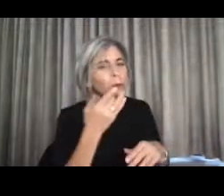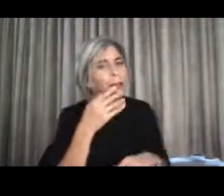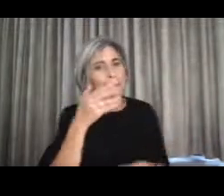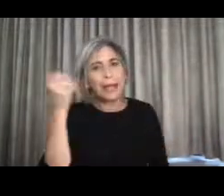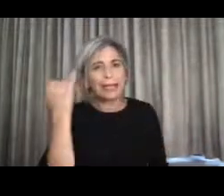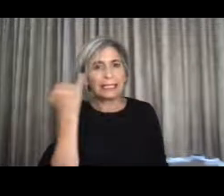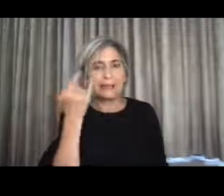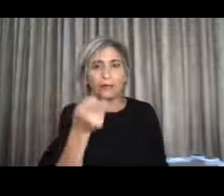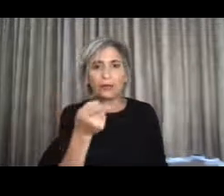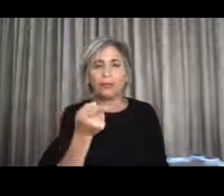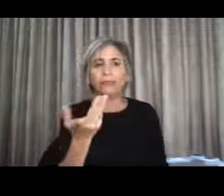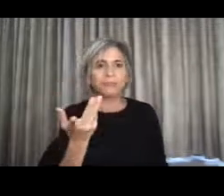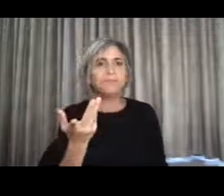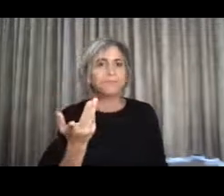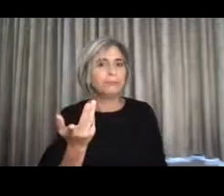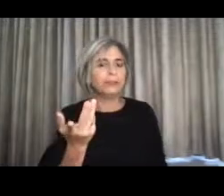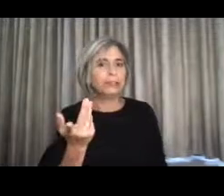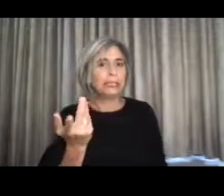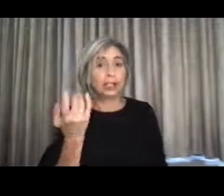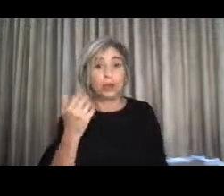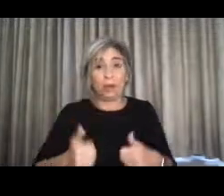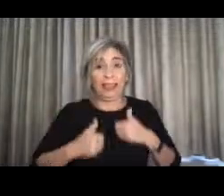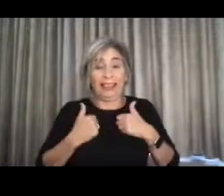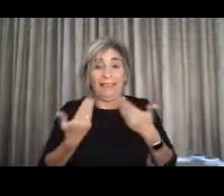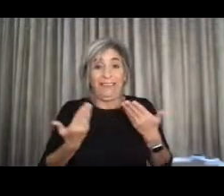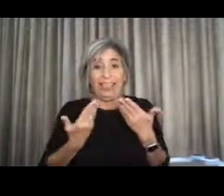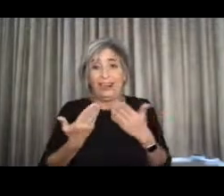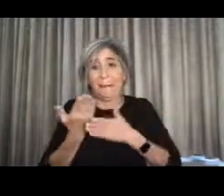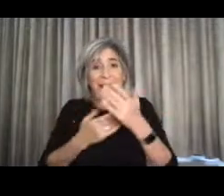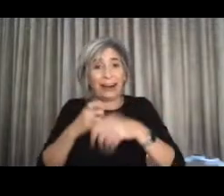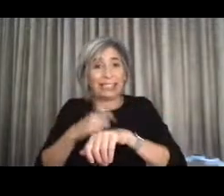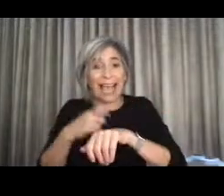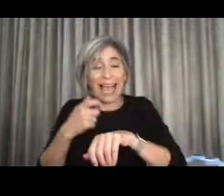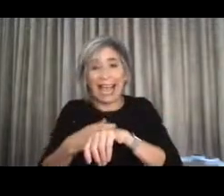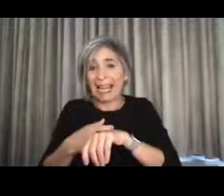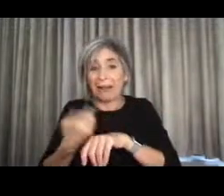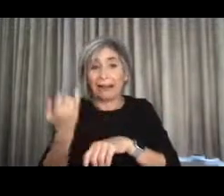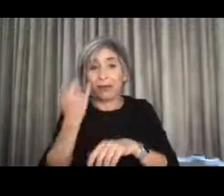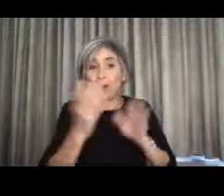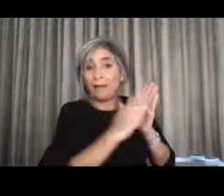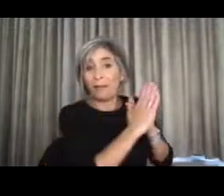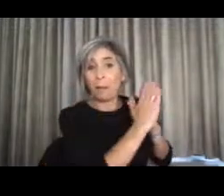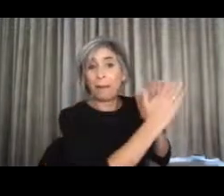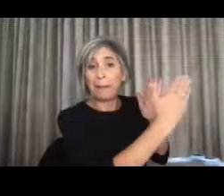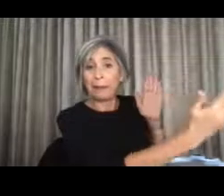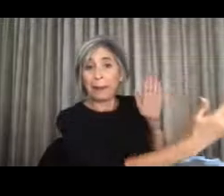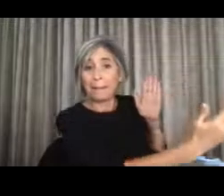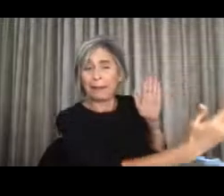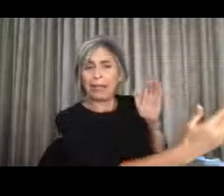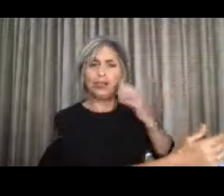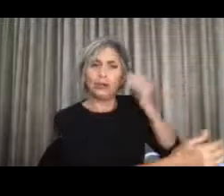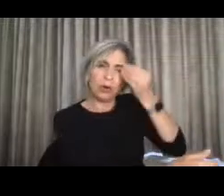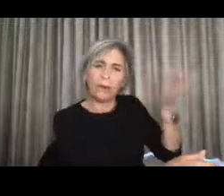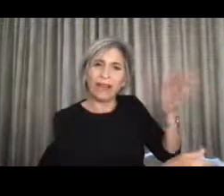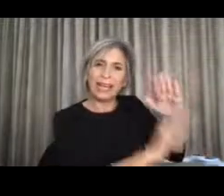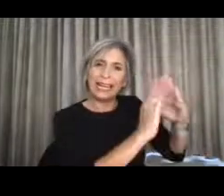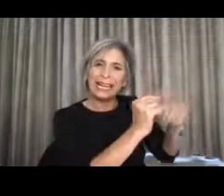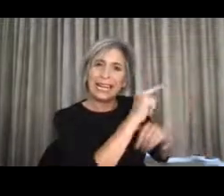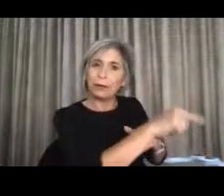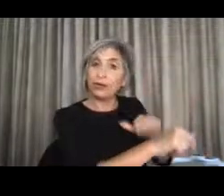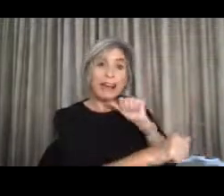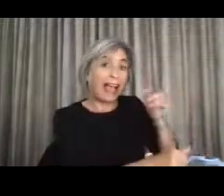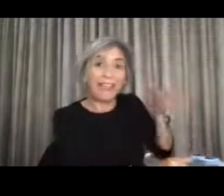you potentially are a seasonal resident that if you have shutters up that you notify maybe a neighbor that you are not